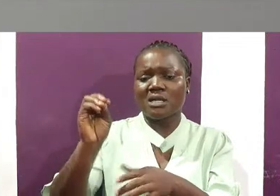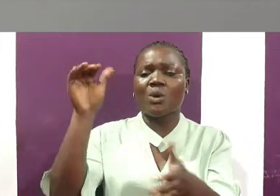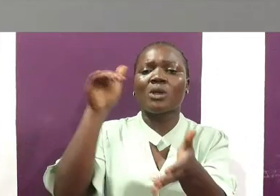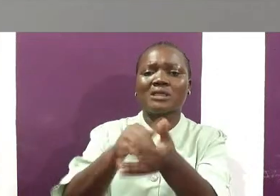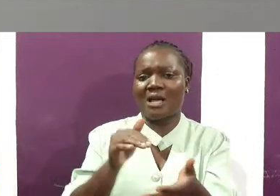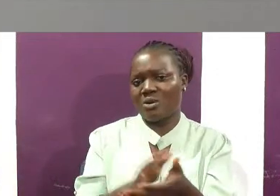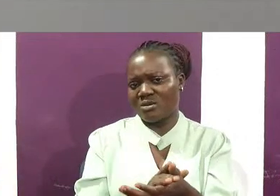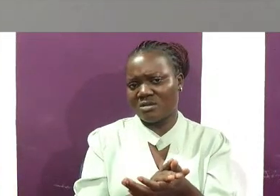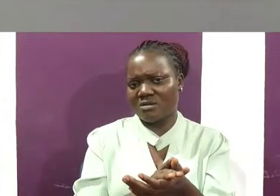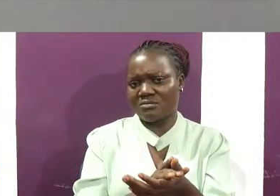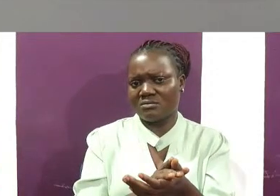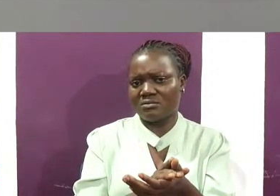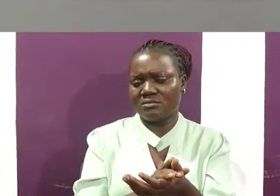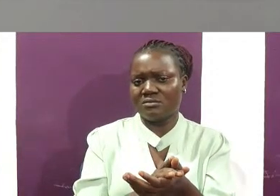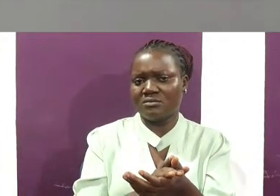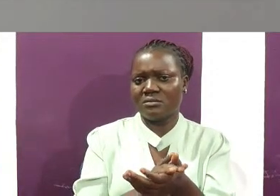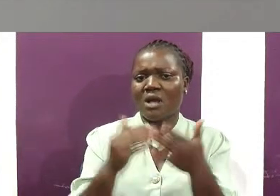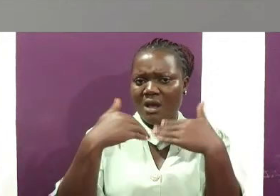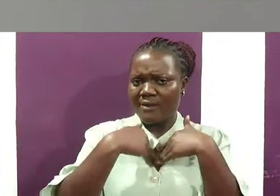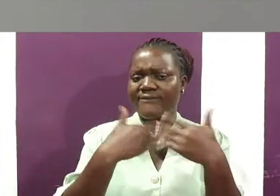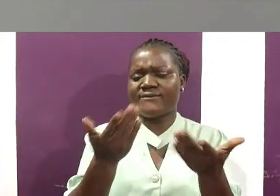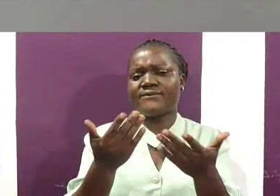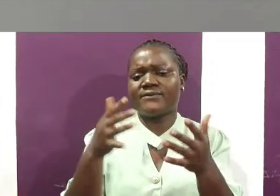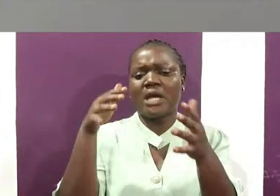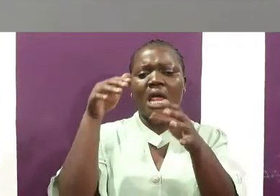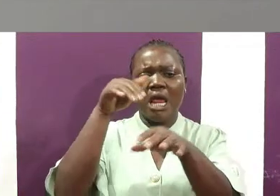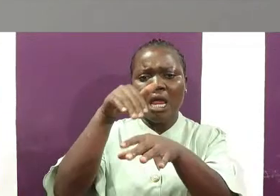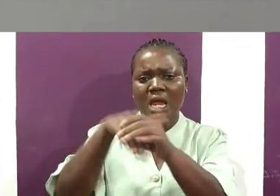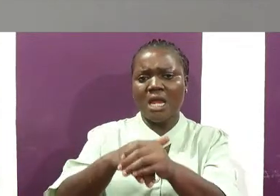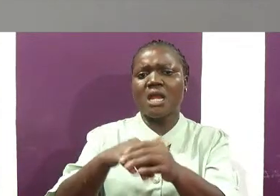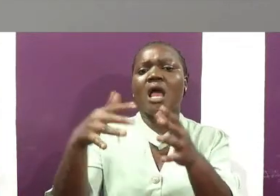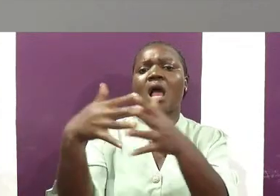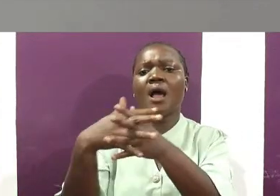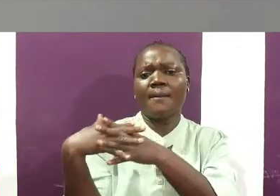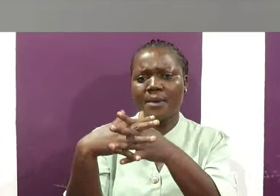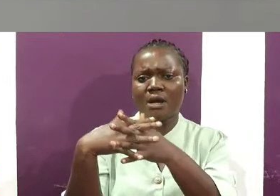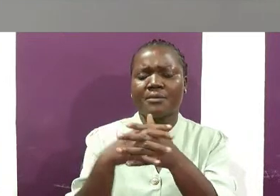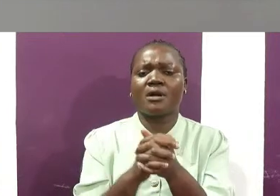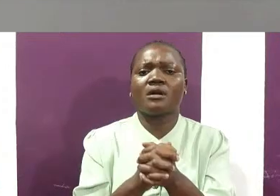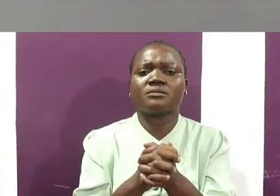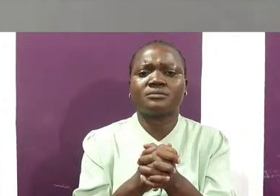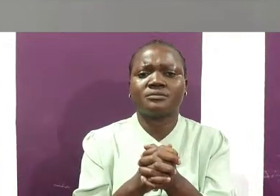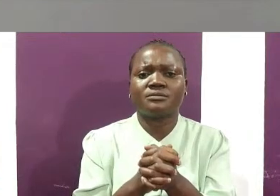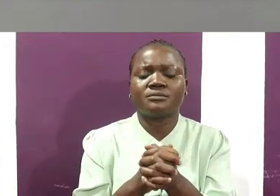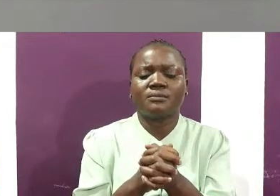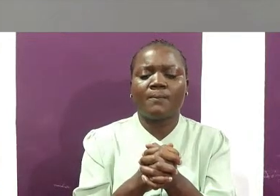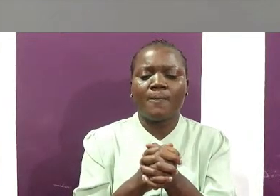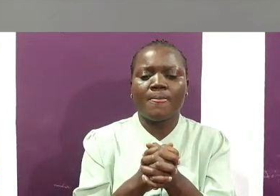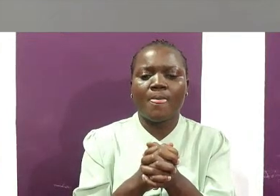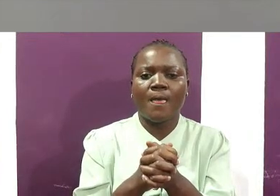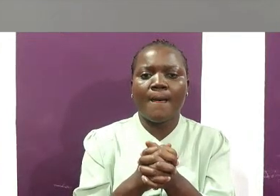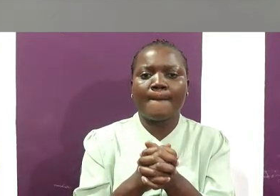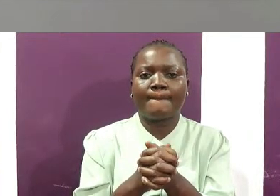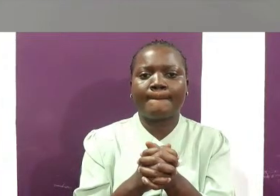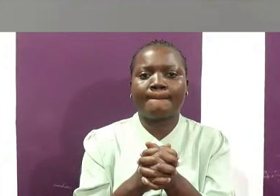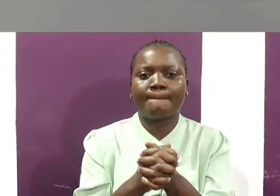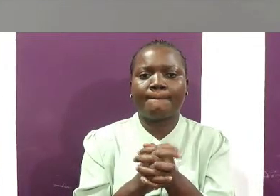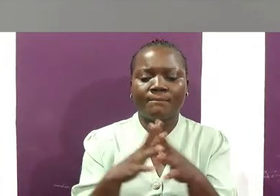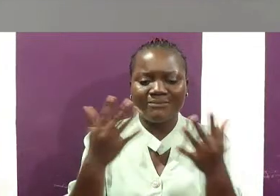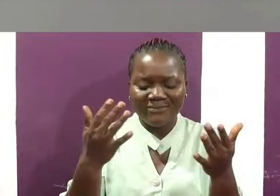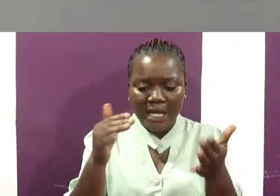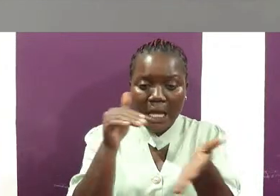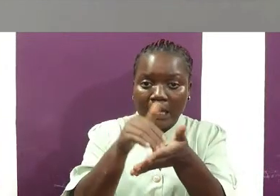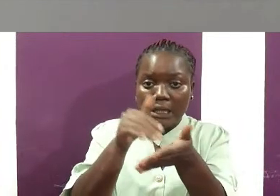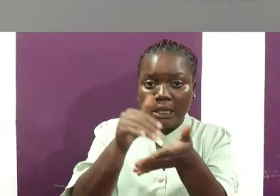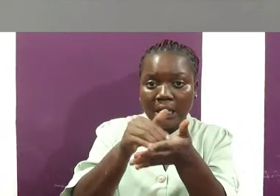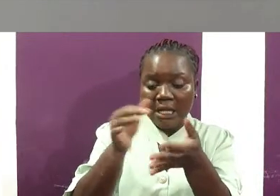of Christians in the world has quadrupled from about 600 million to well past 2 billion presently. Na ohwe